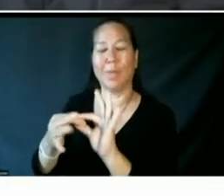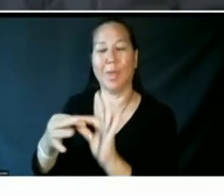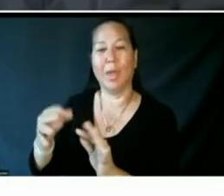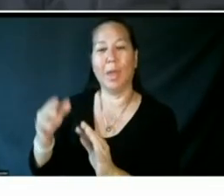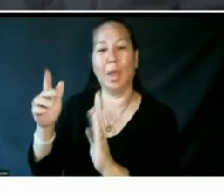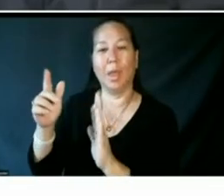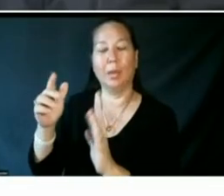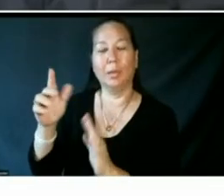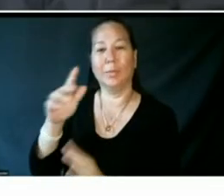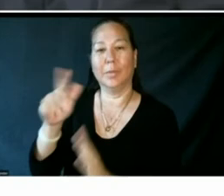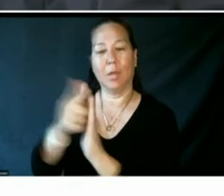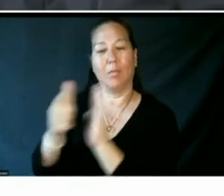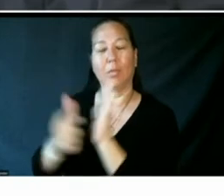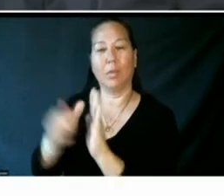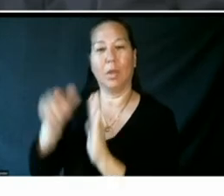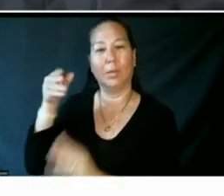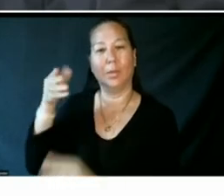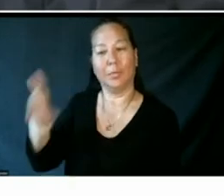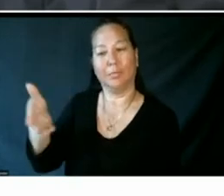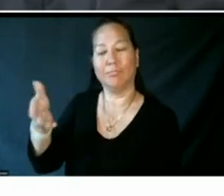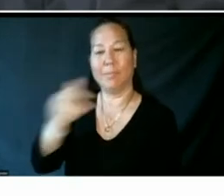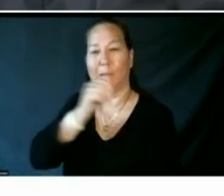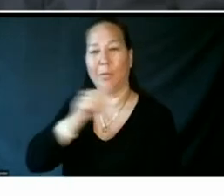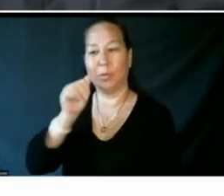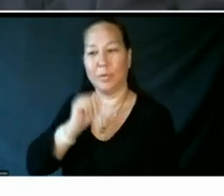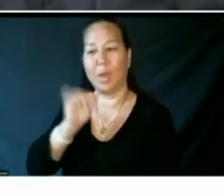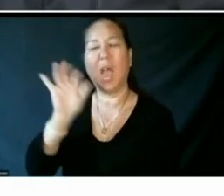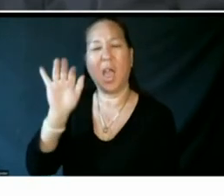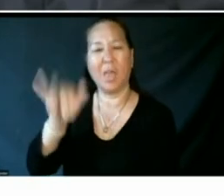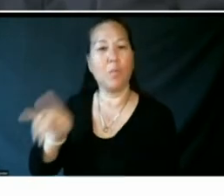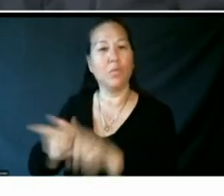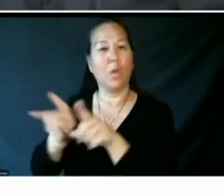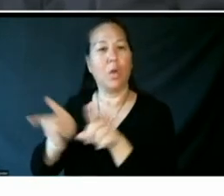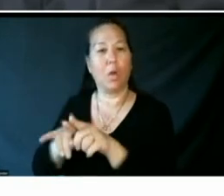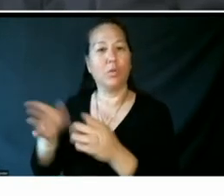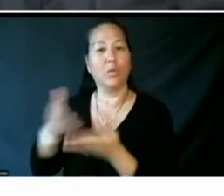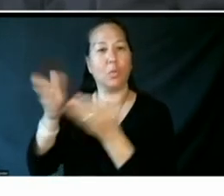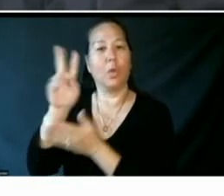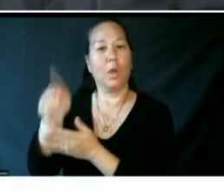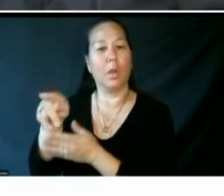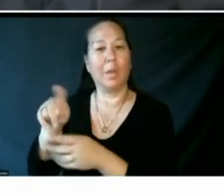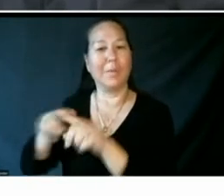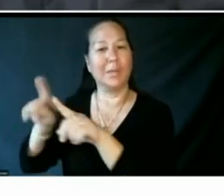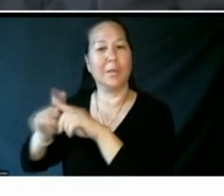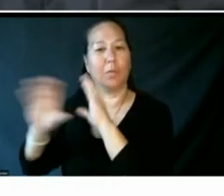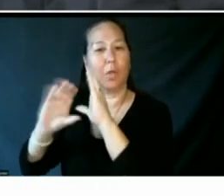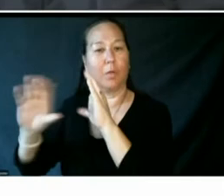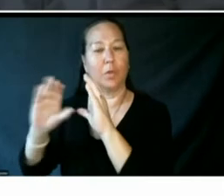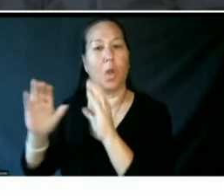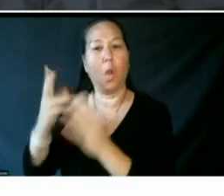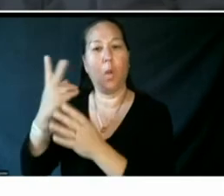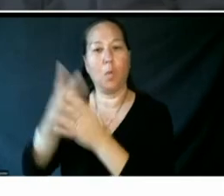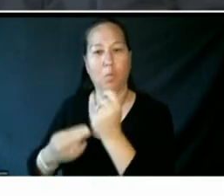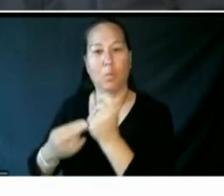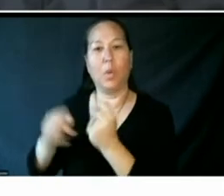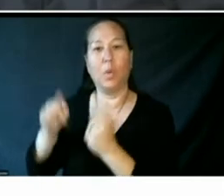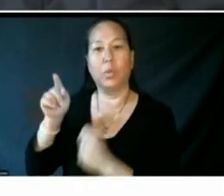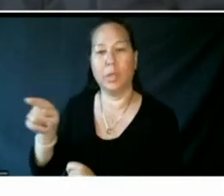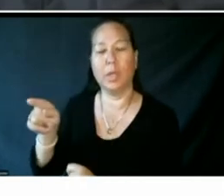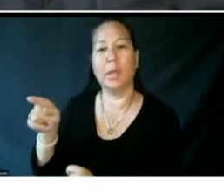I don't think so. And that also was brought up in other conversations, both with him and with John Eastman and